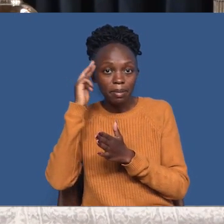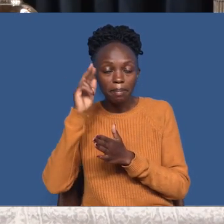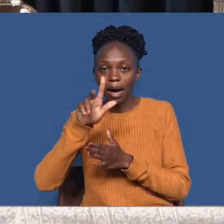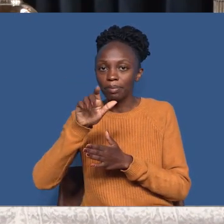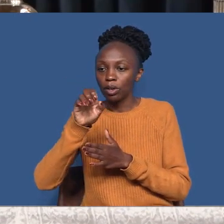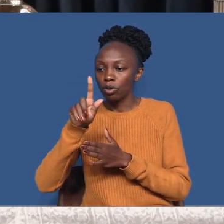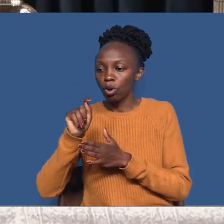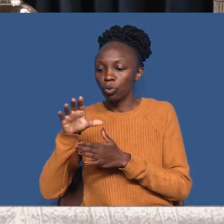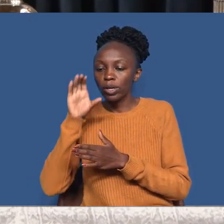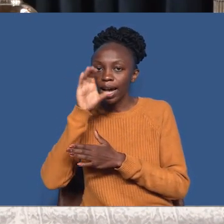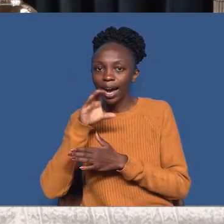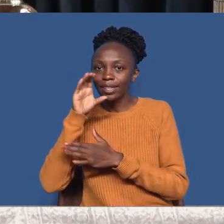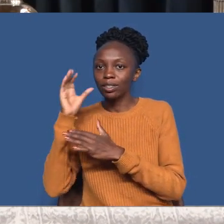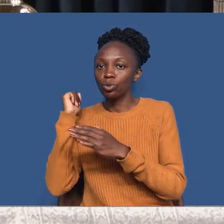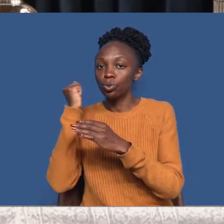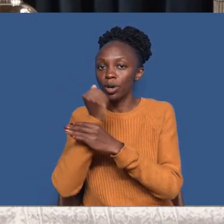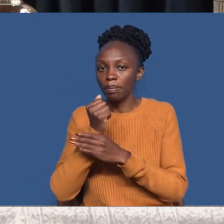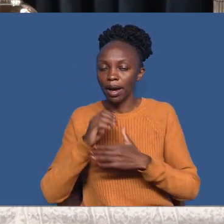cousin to Abraham.